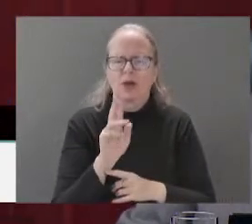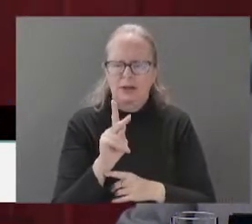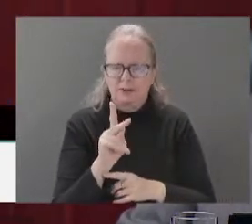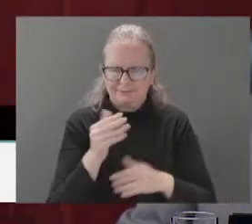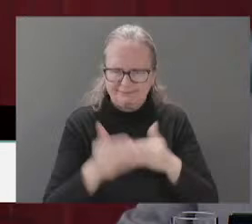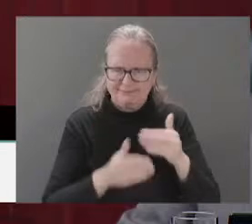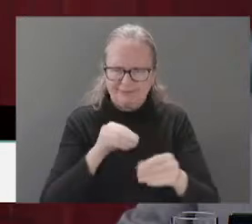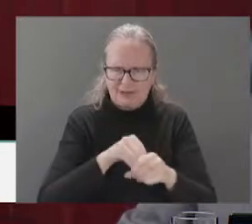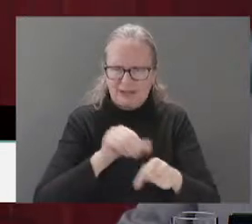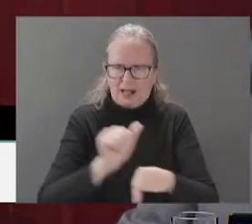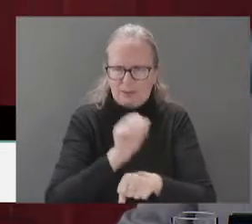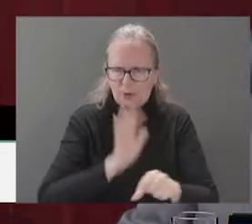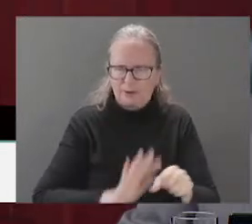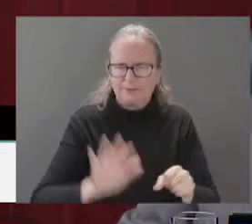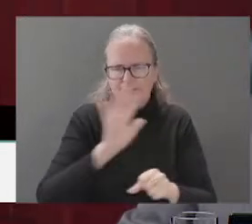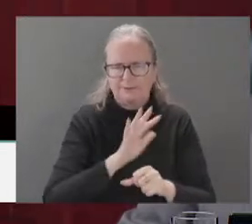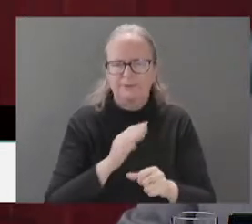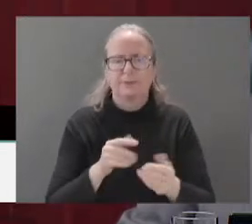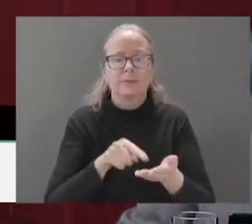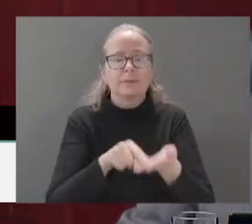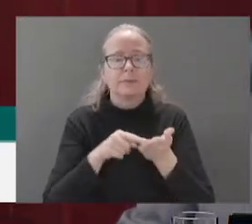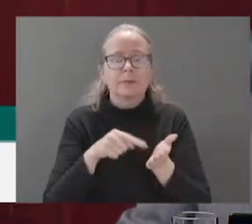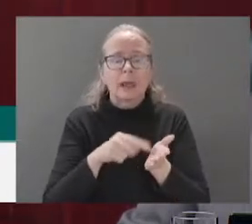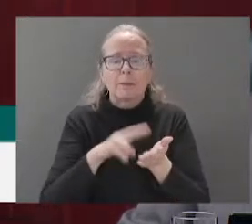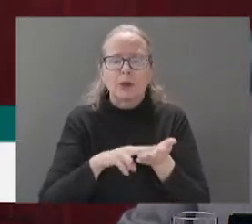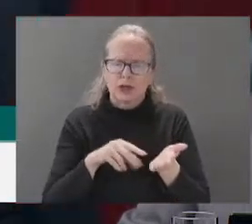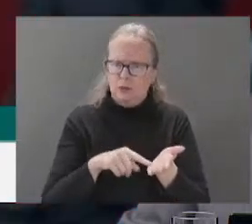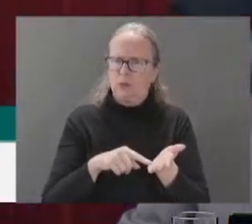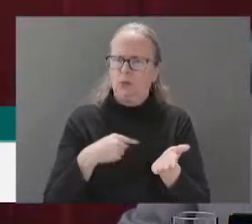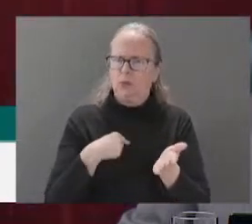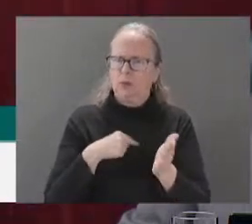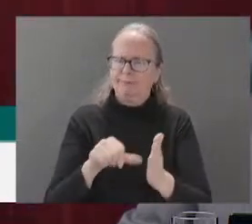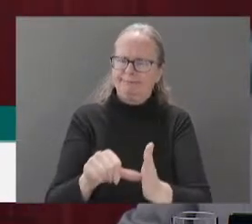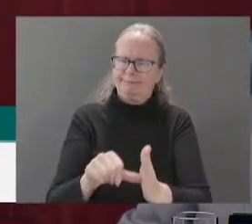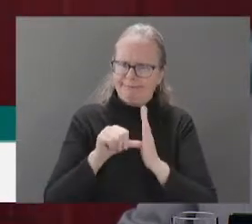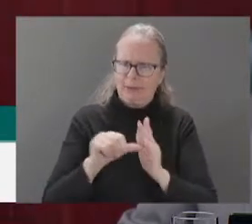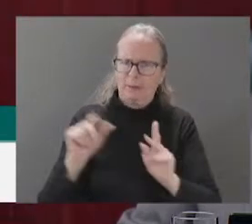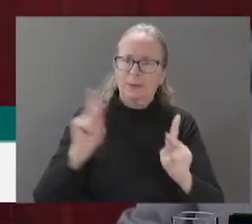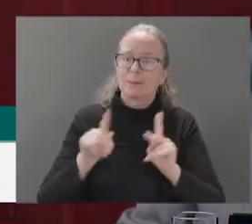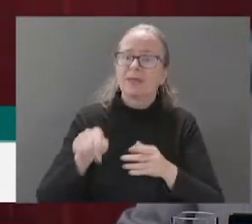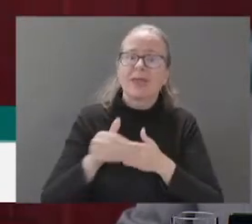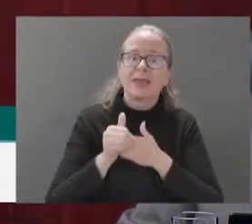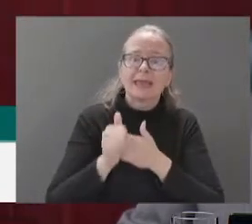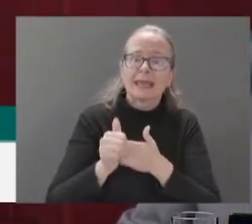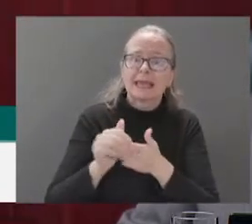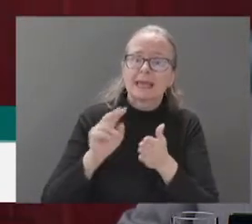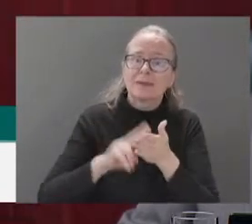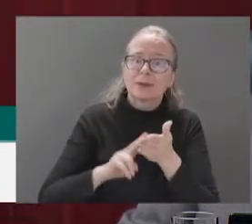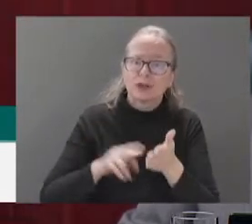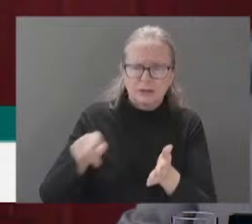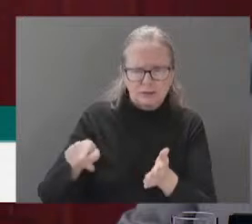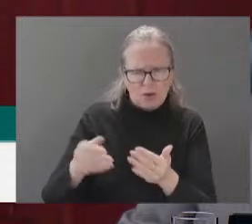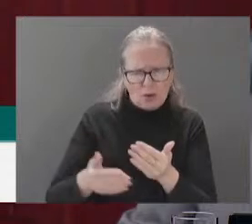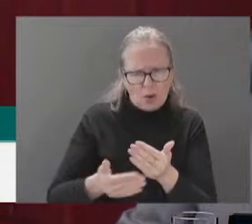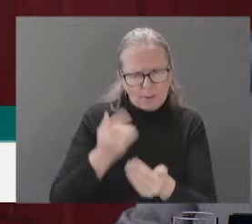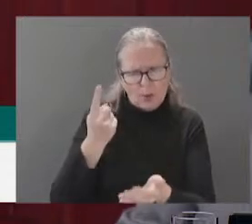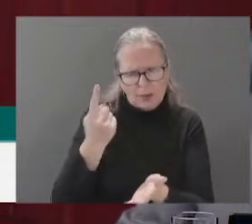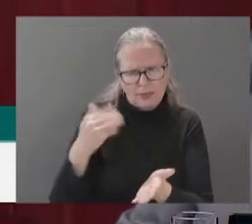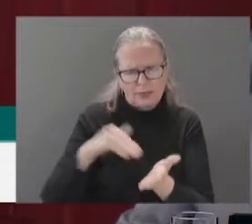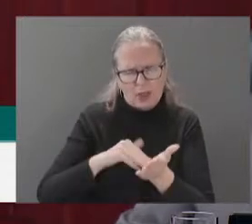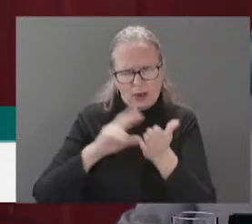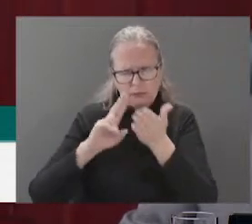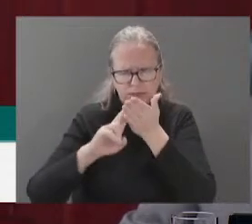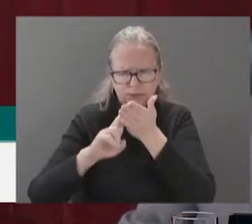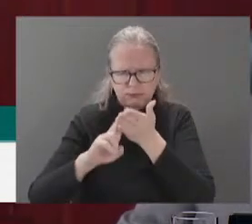citizen Le approved by parliamentary council with o nearly 1,000 signatures wow these are all people who are very